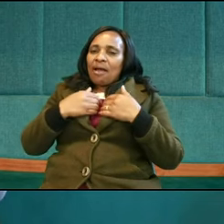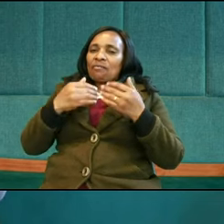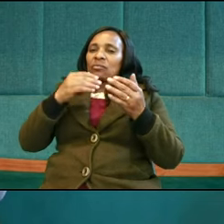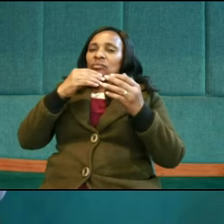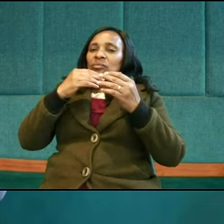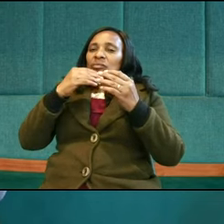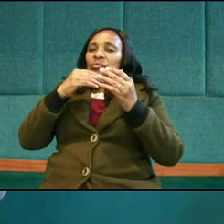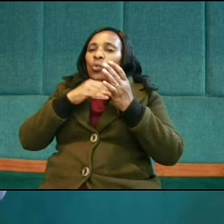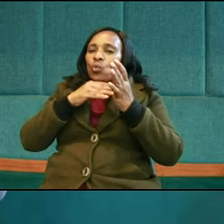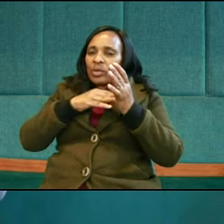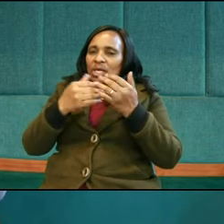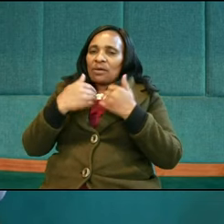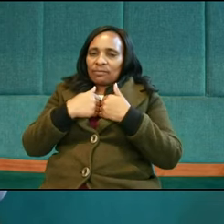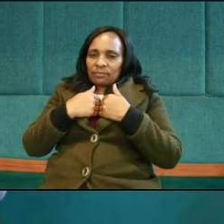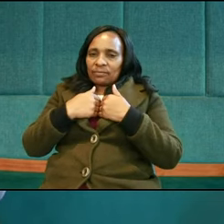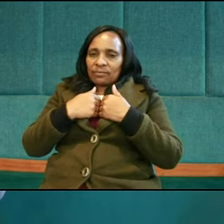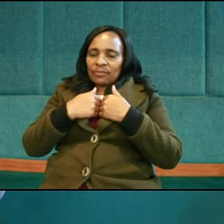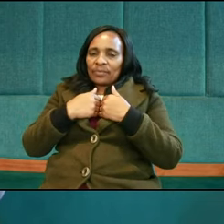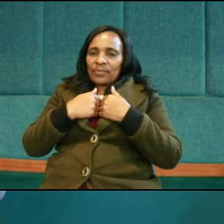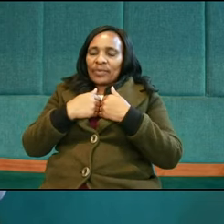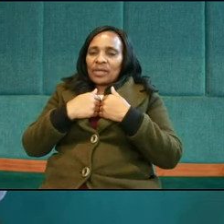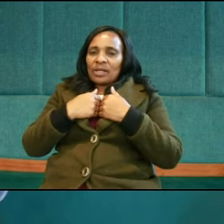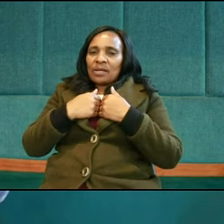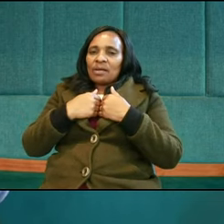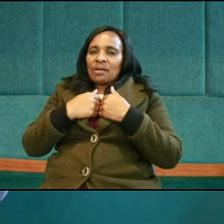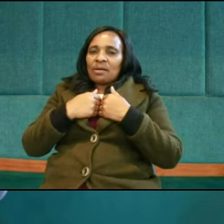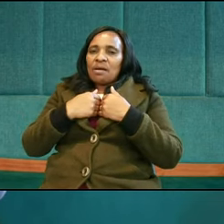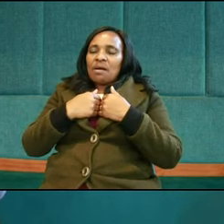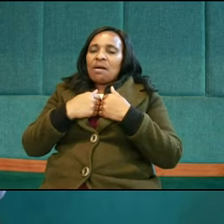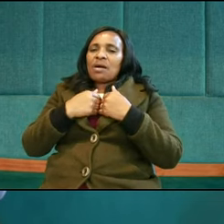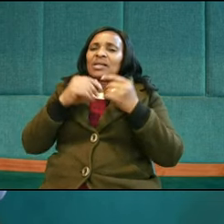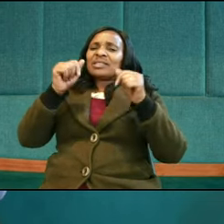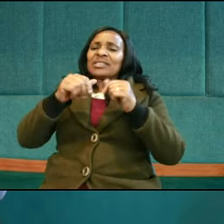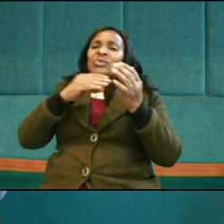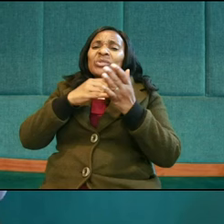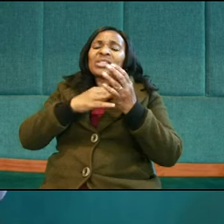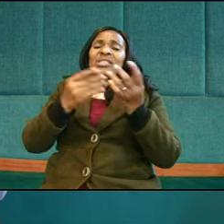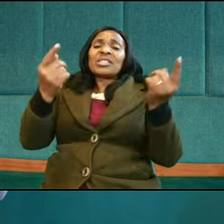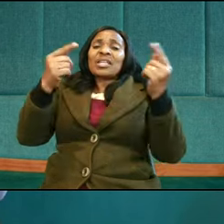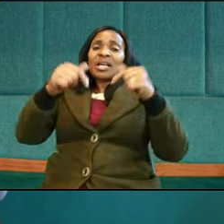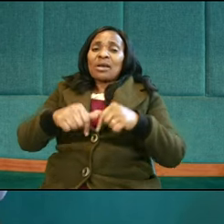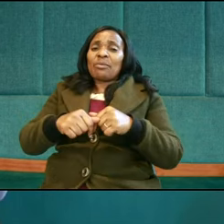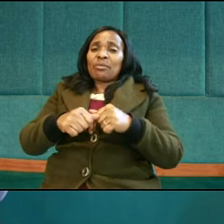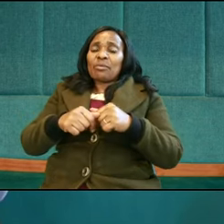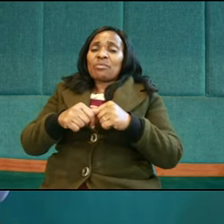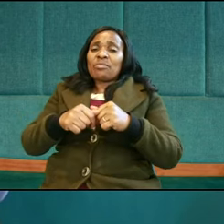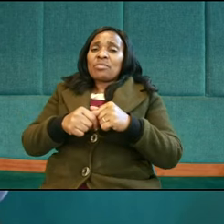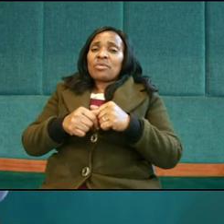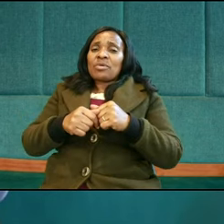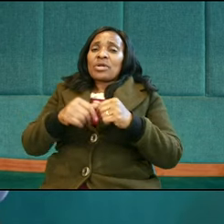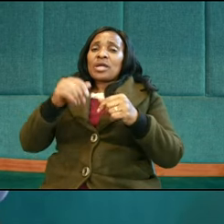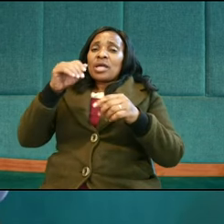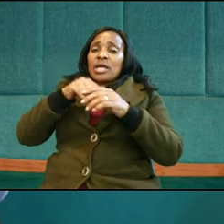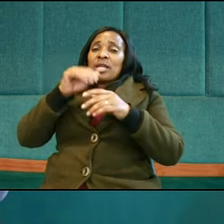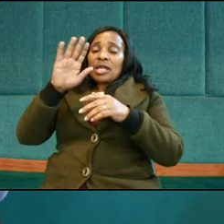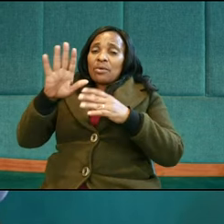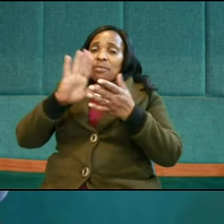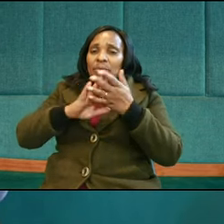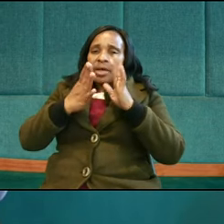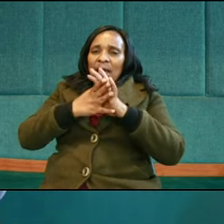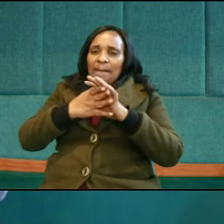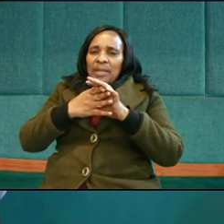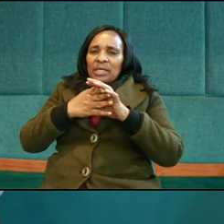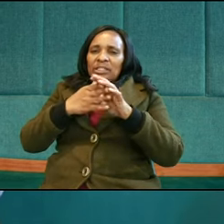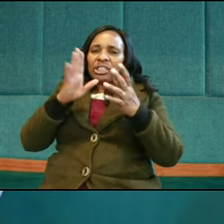weakness, okay? And the weakness came about by him being diplomatic.